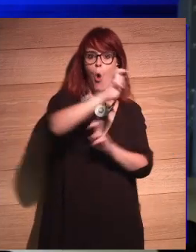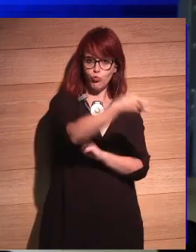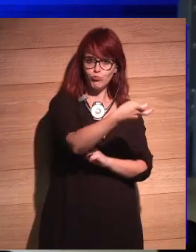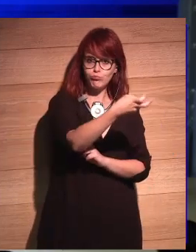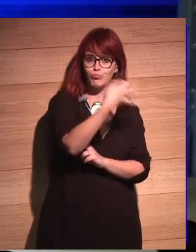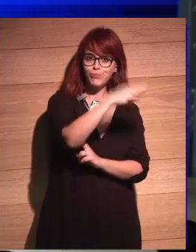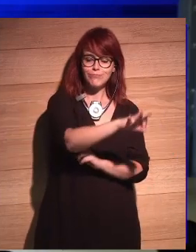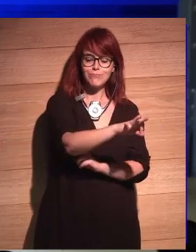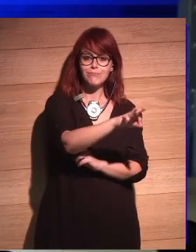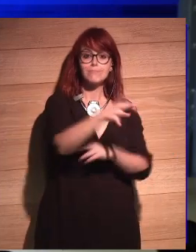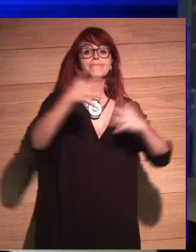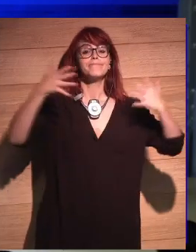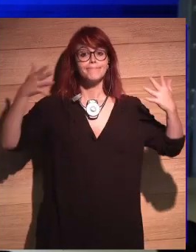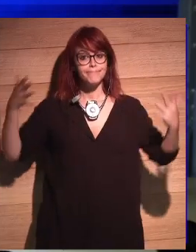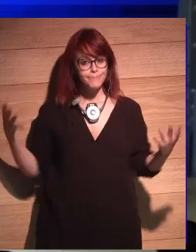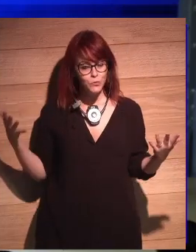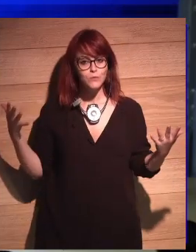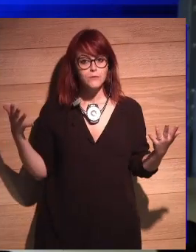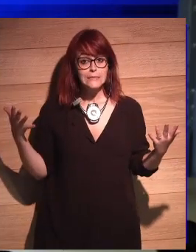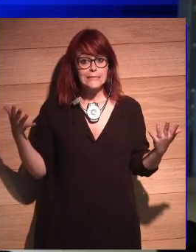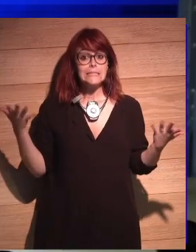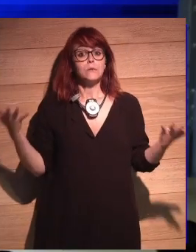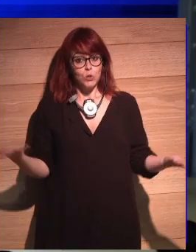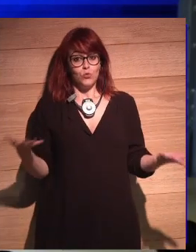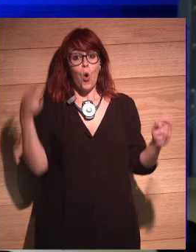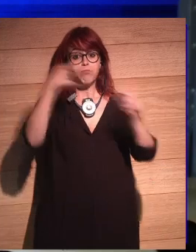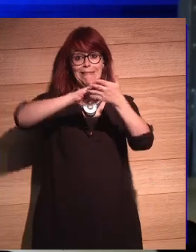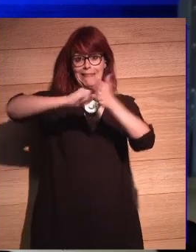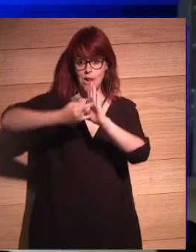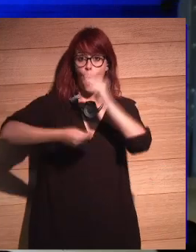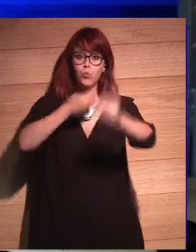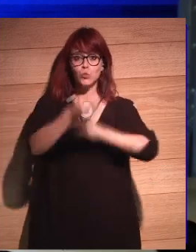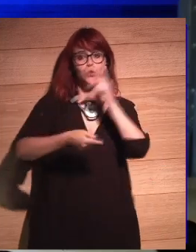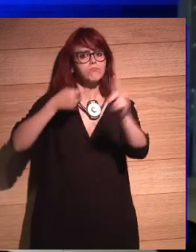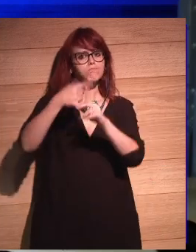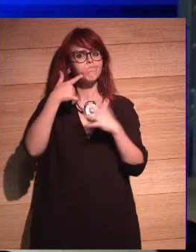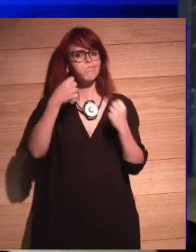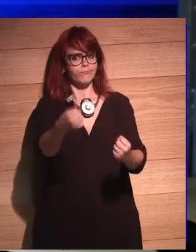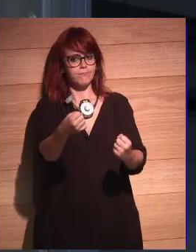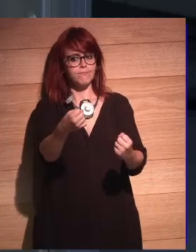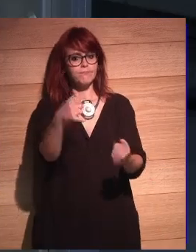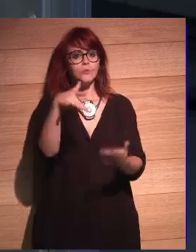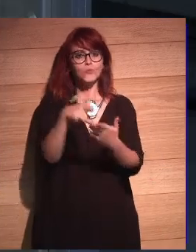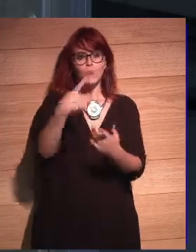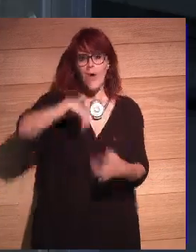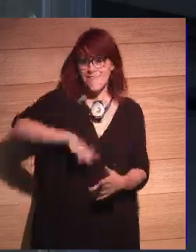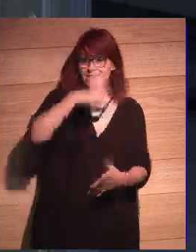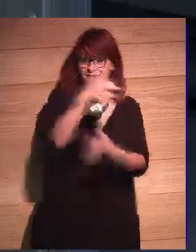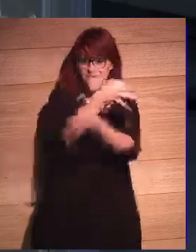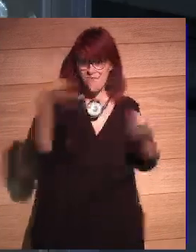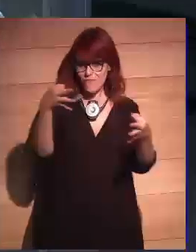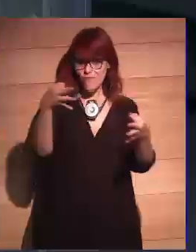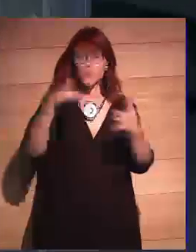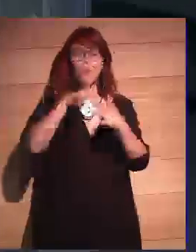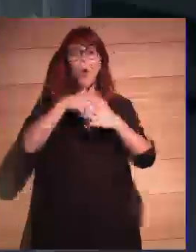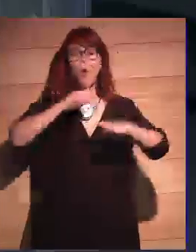technique is quite powerful, and we've seen some real benefits for production and for audiences.